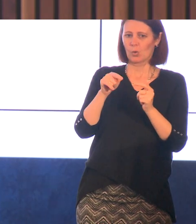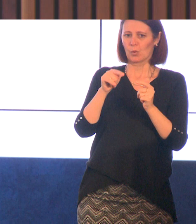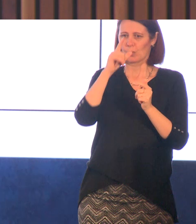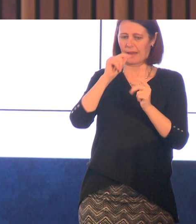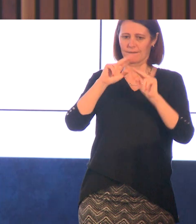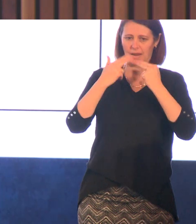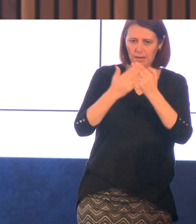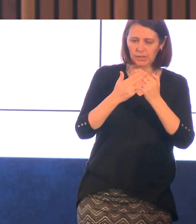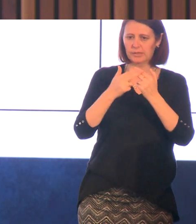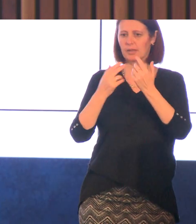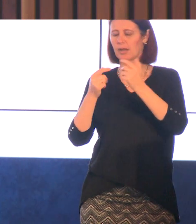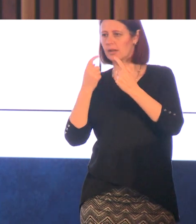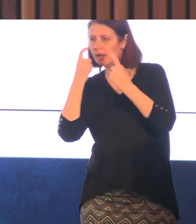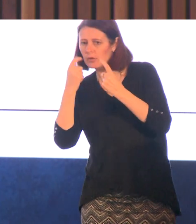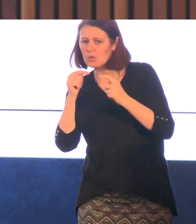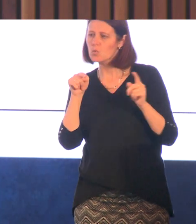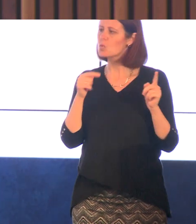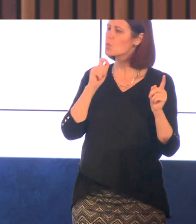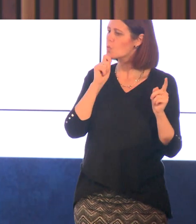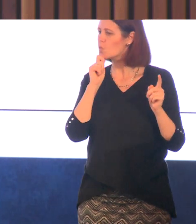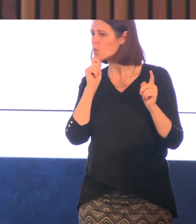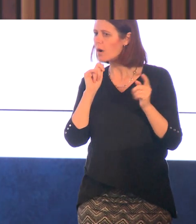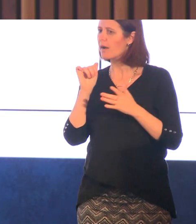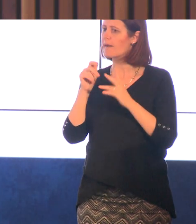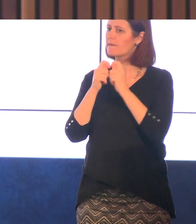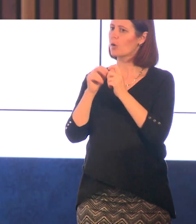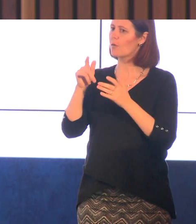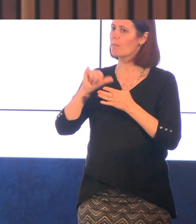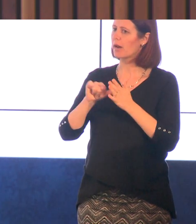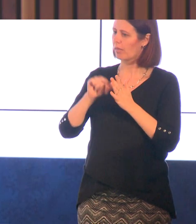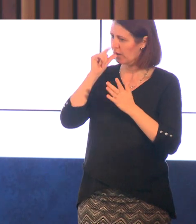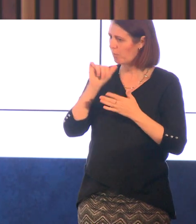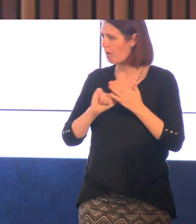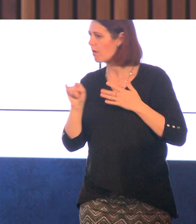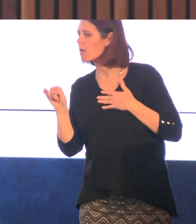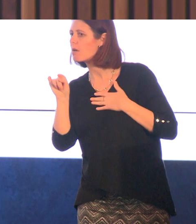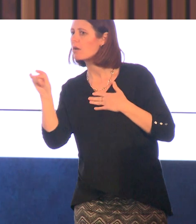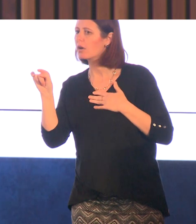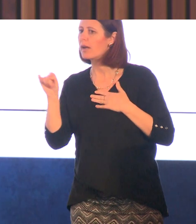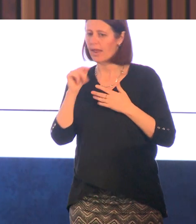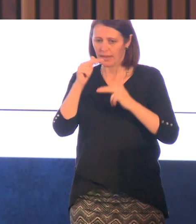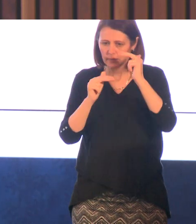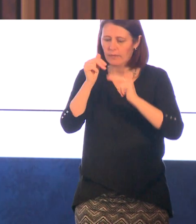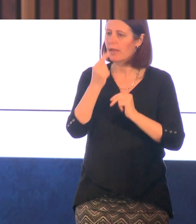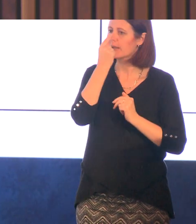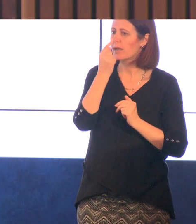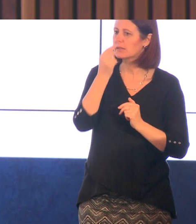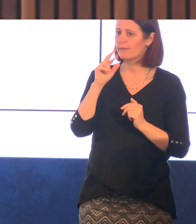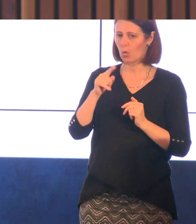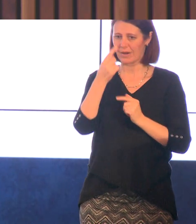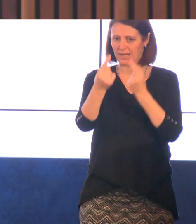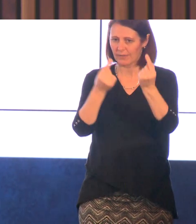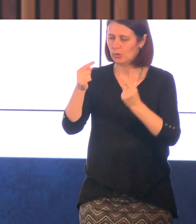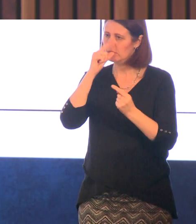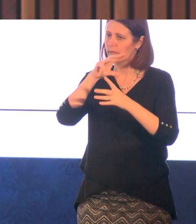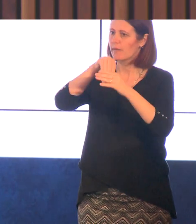more discerning buyers based on value for money, and build the capacity of individuals to navigate the